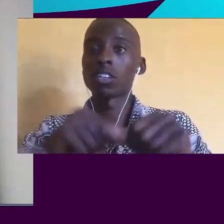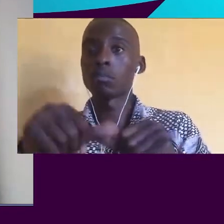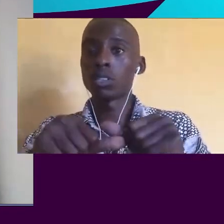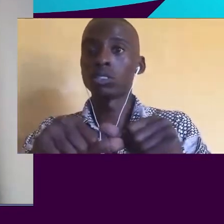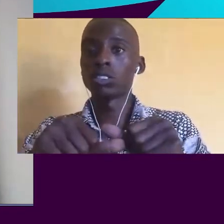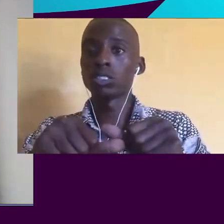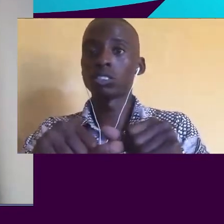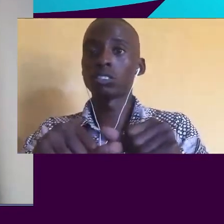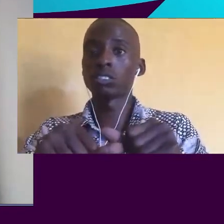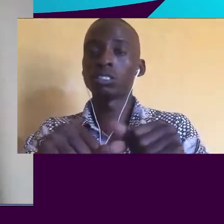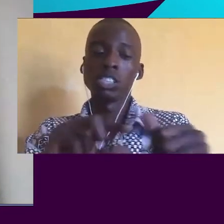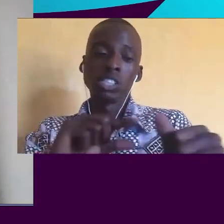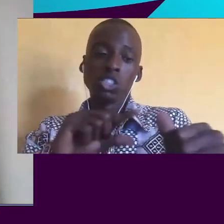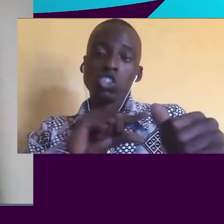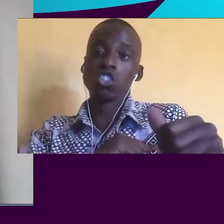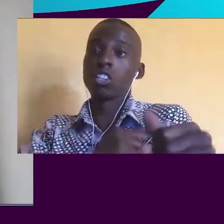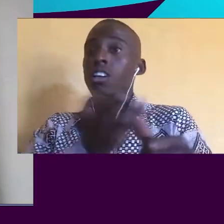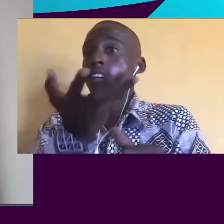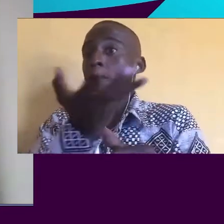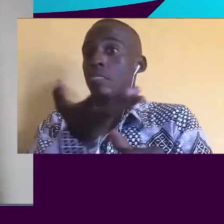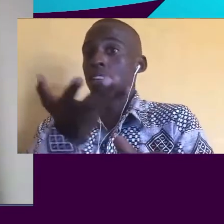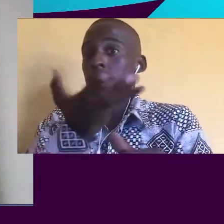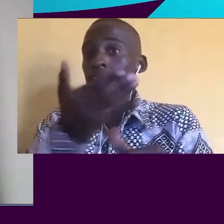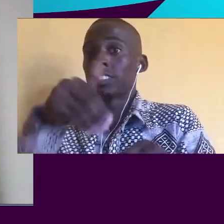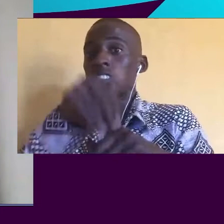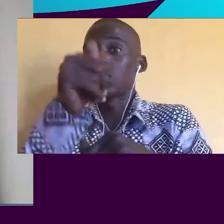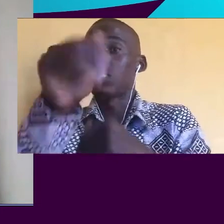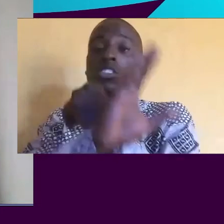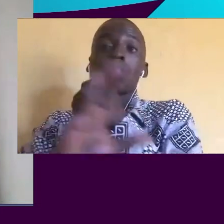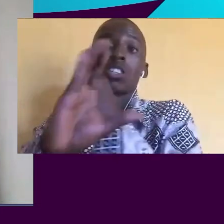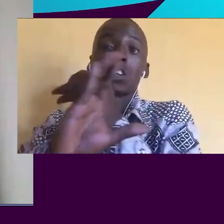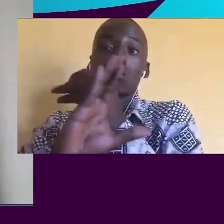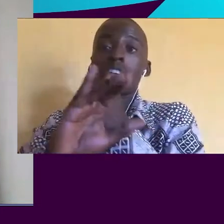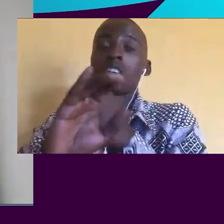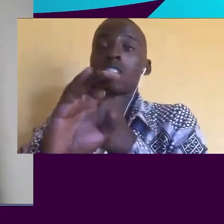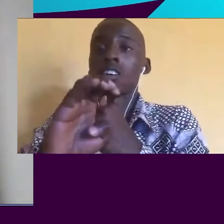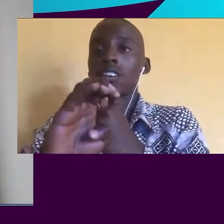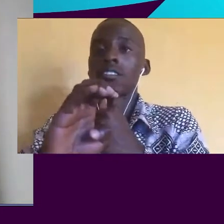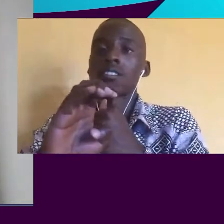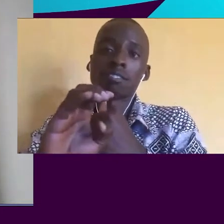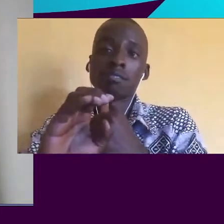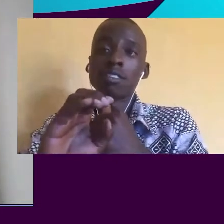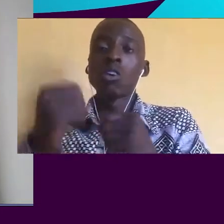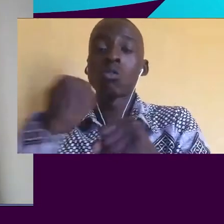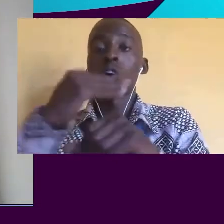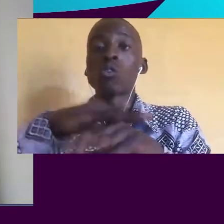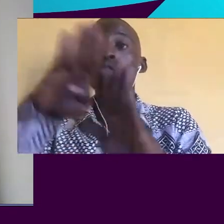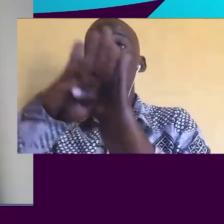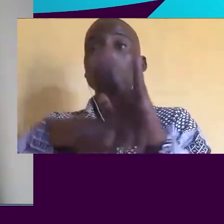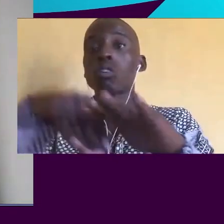gender analysis for each country. So Emily and Caroline, who work on the program in Uganda,